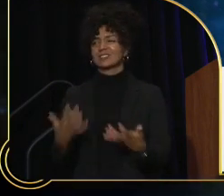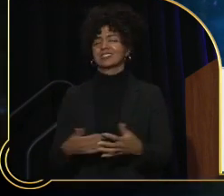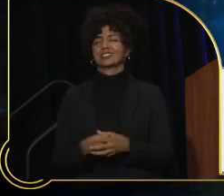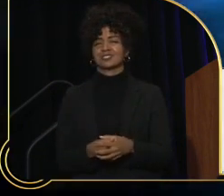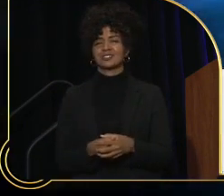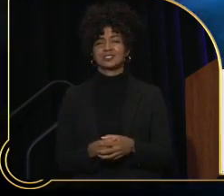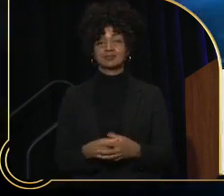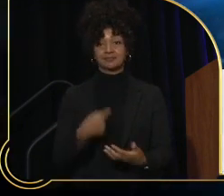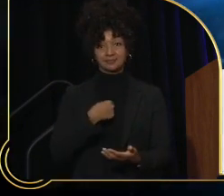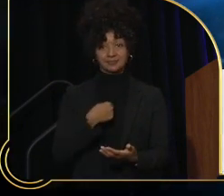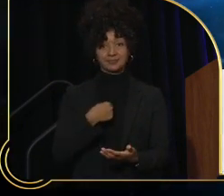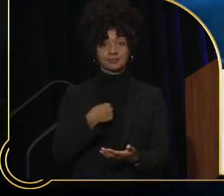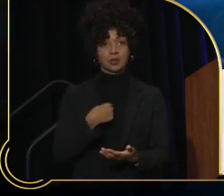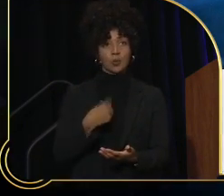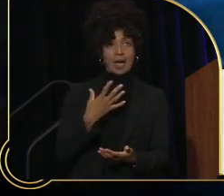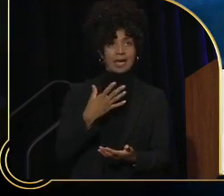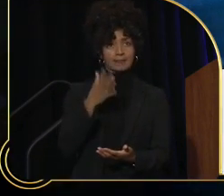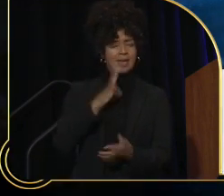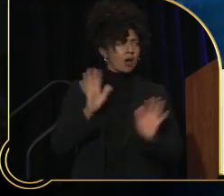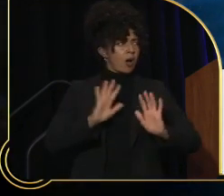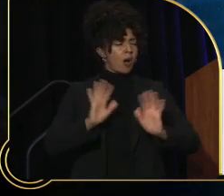I'm a white man. Oh, wait.